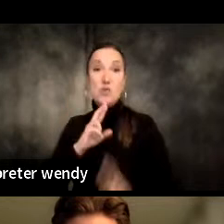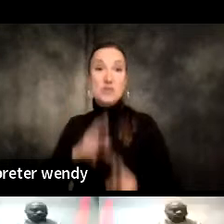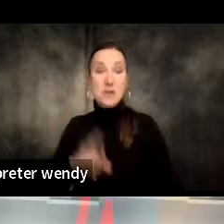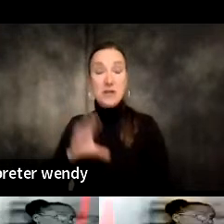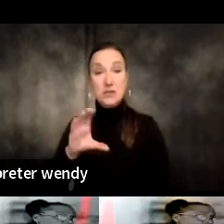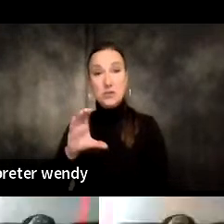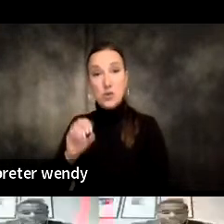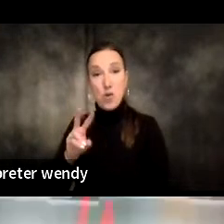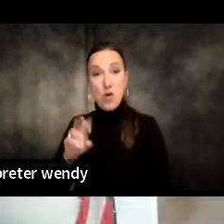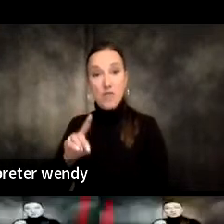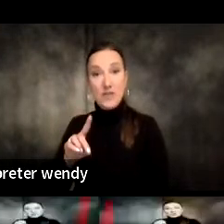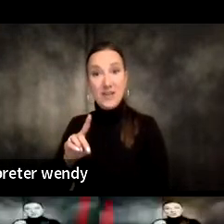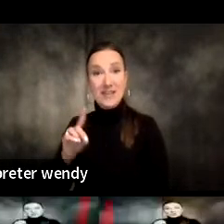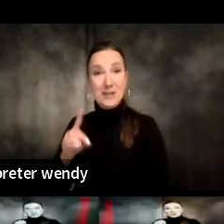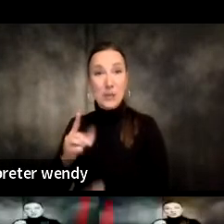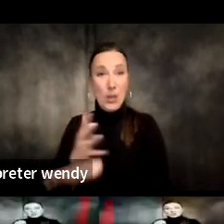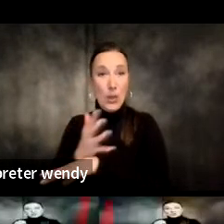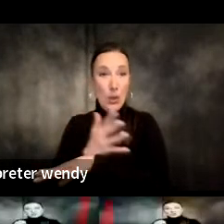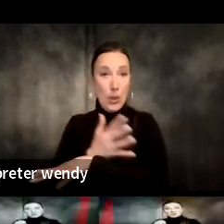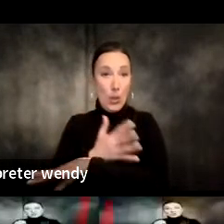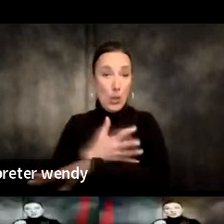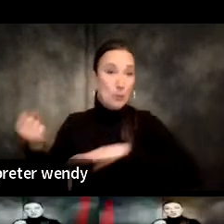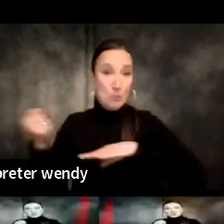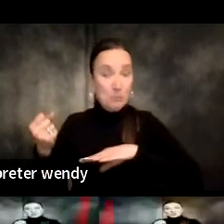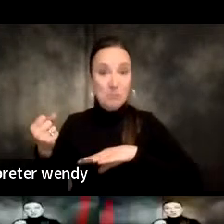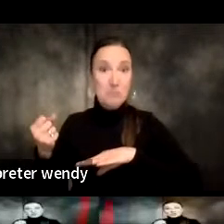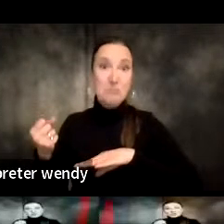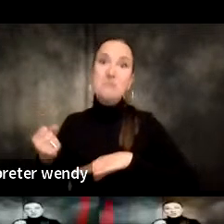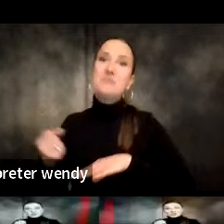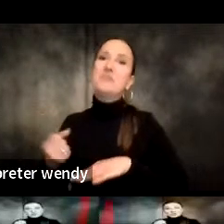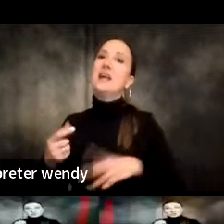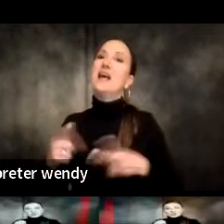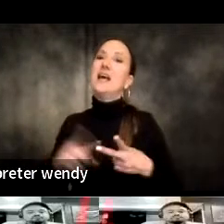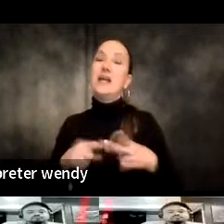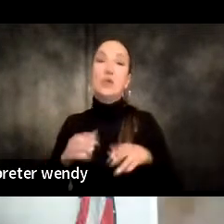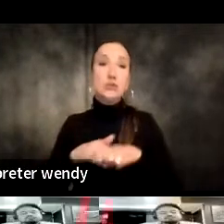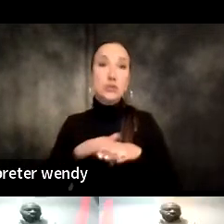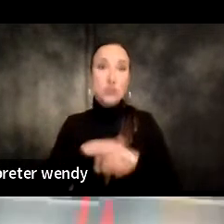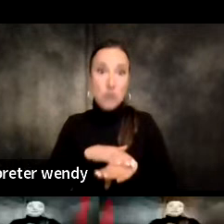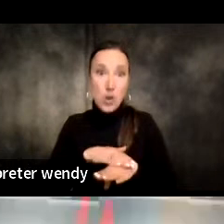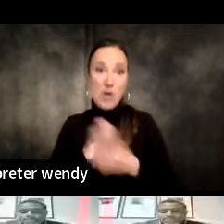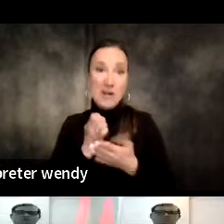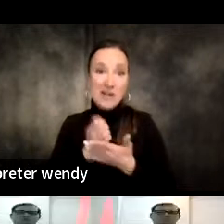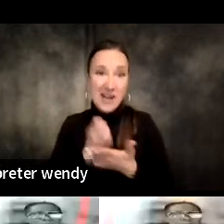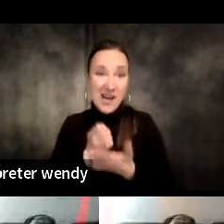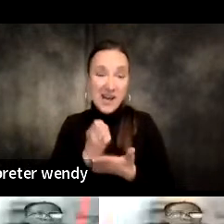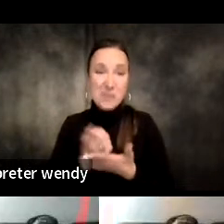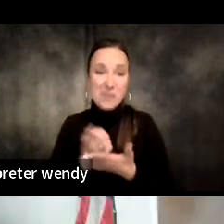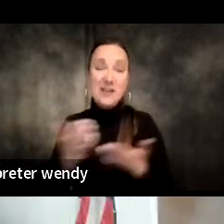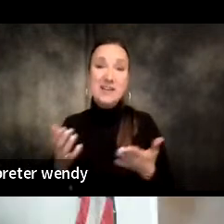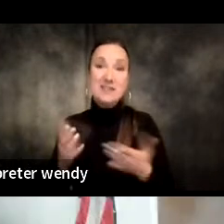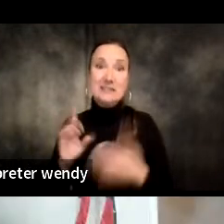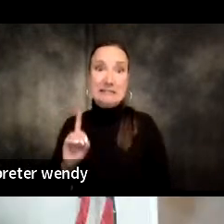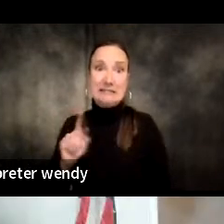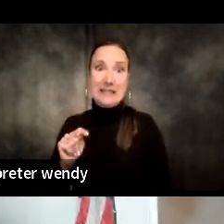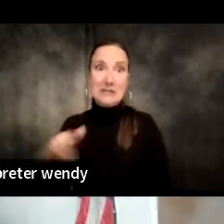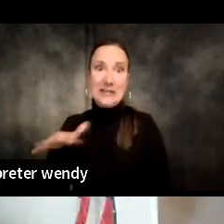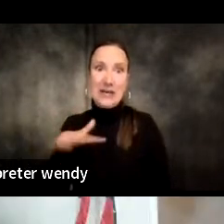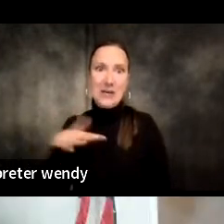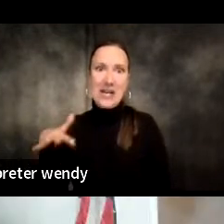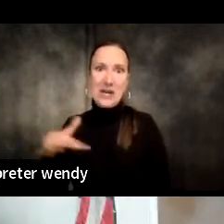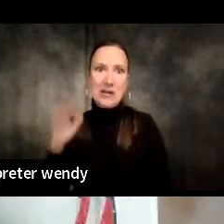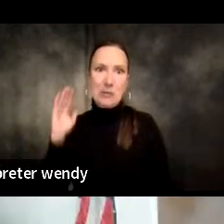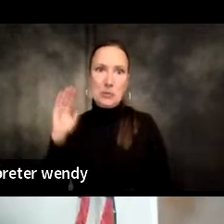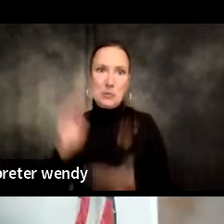COVID-19 pandemic is running out. Also, we've had a slowdown in our economy, most notably downtown, and we're now